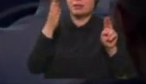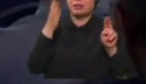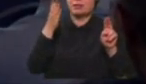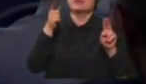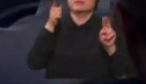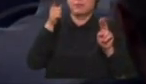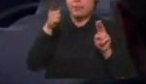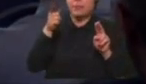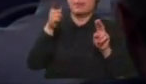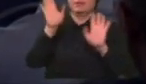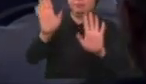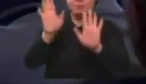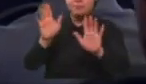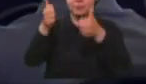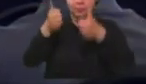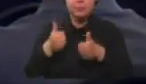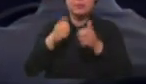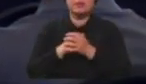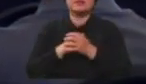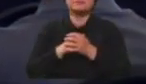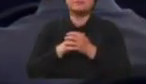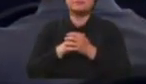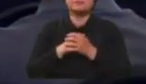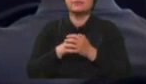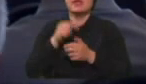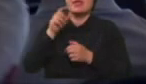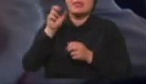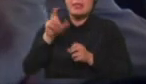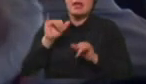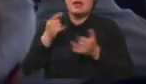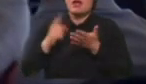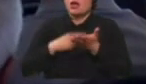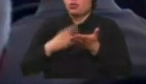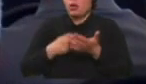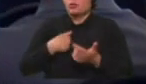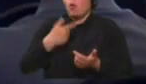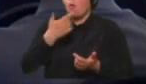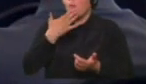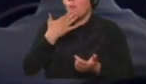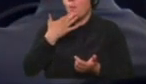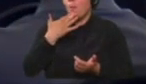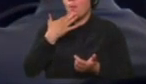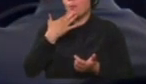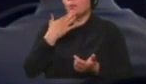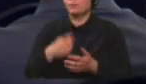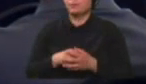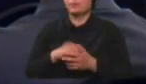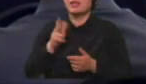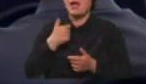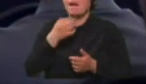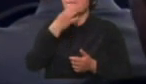Forward. Okay, here we are. So, as I like to say, in addition to how are you doing today, how are you moving